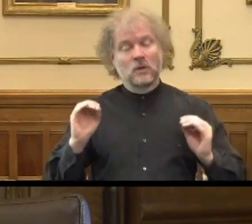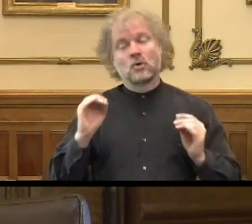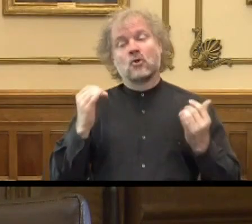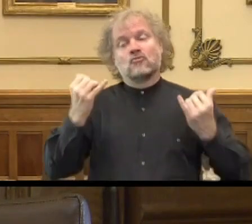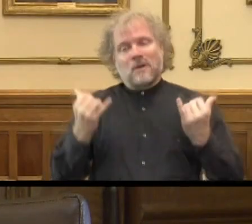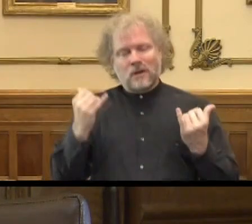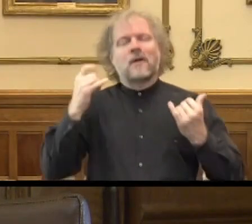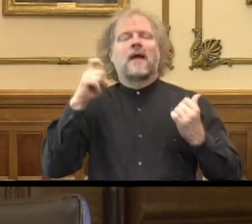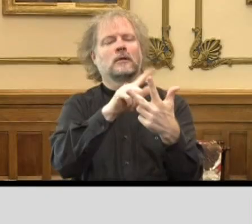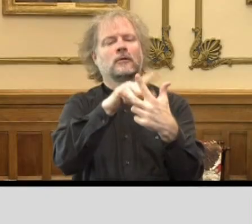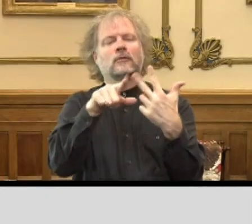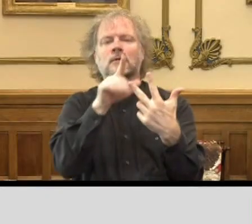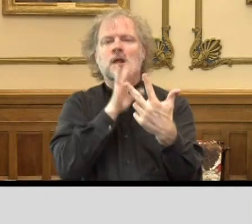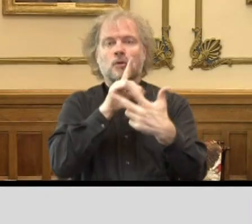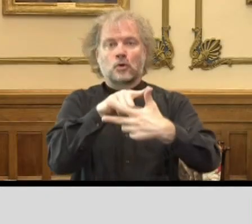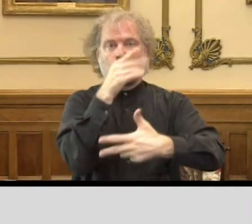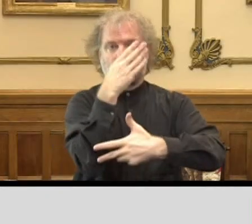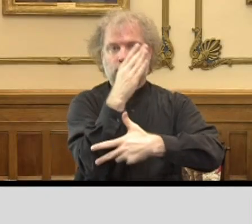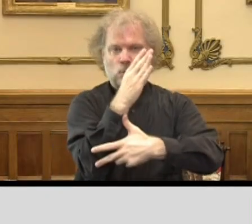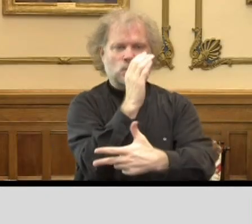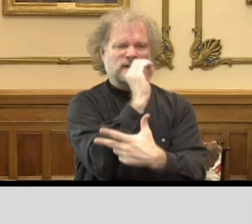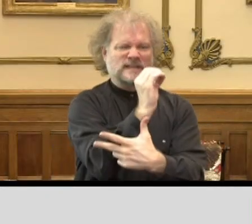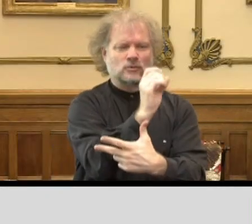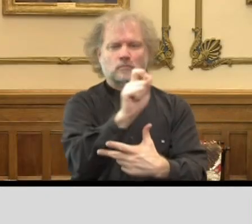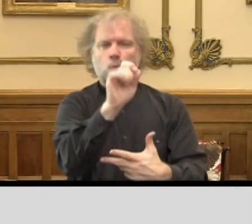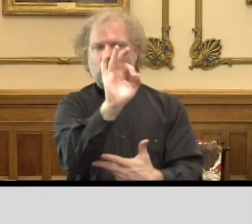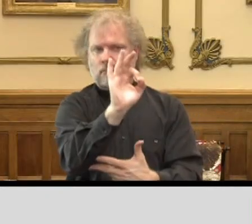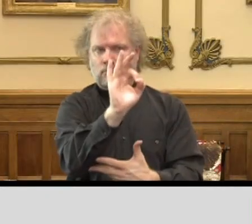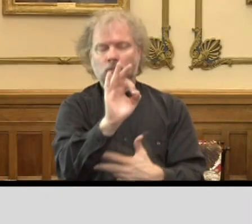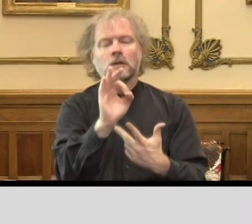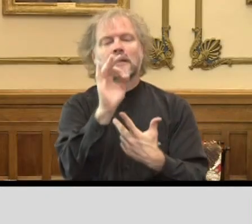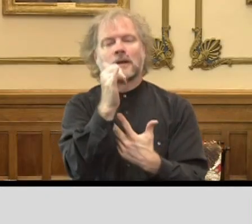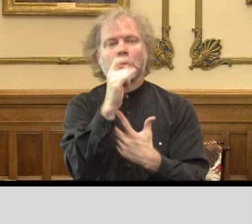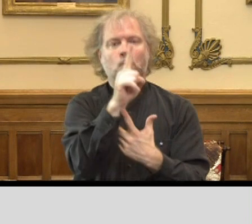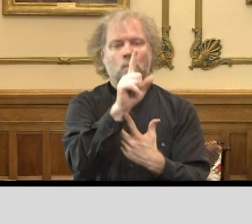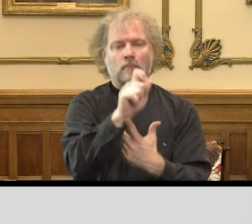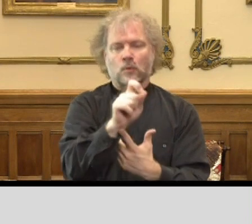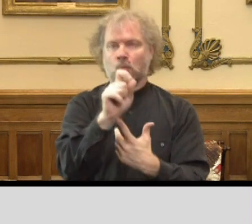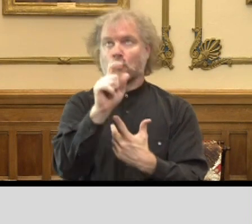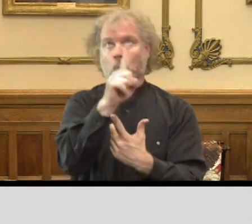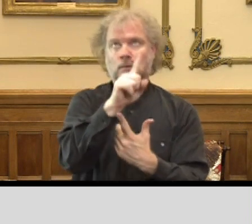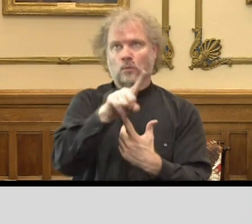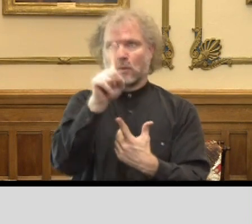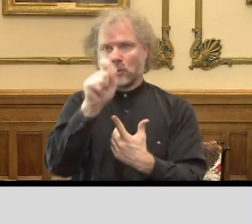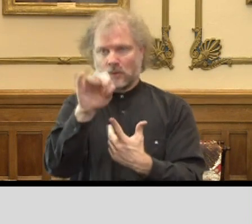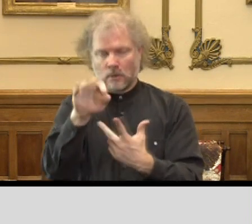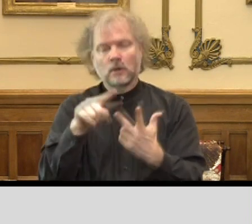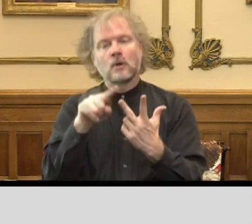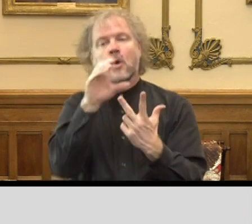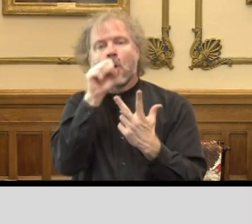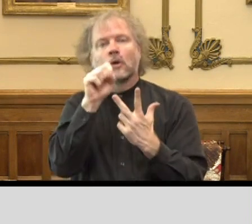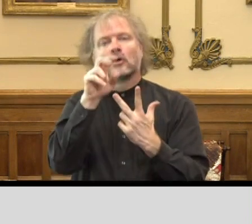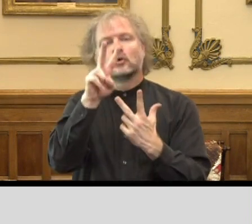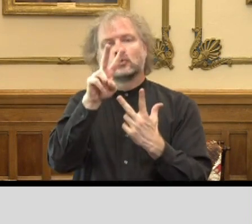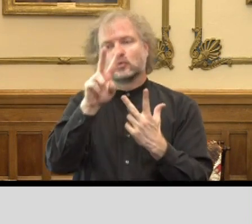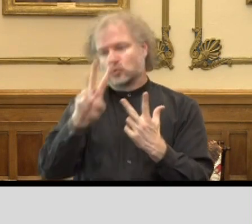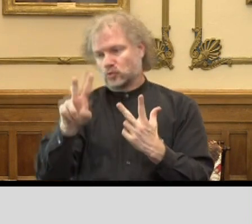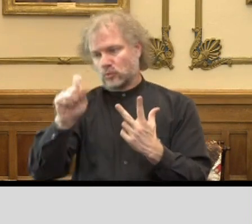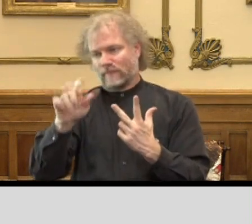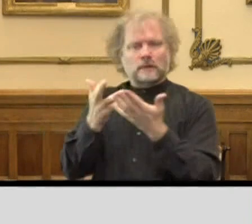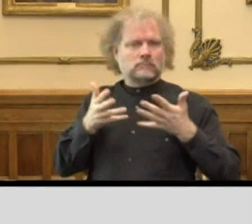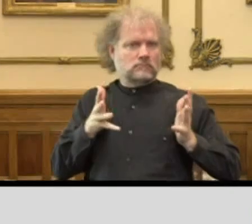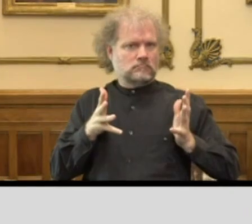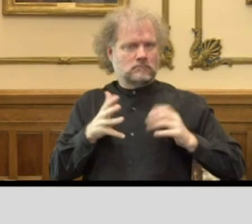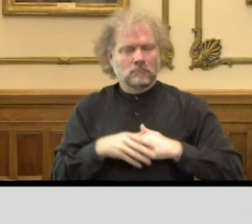we have to deal with where we are. Starting next Wednesday, the state will provide a color-coded county map indicating the level of spread of the